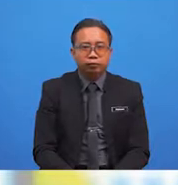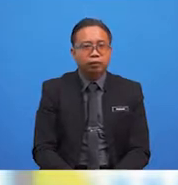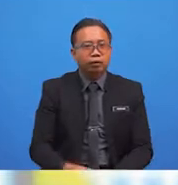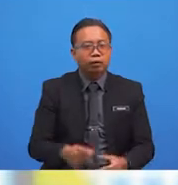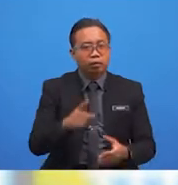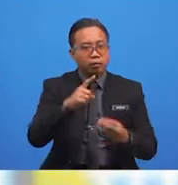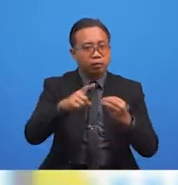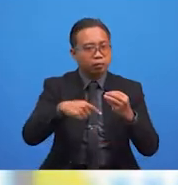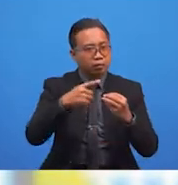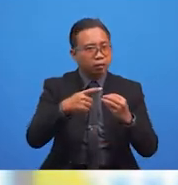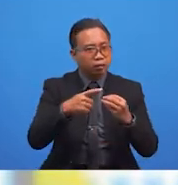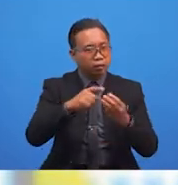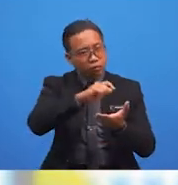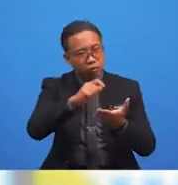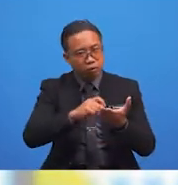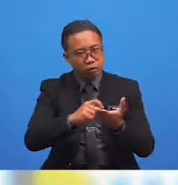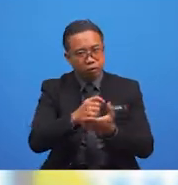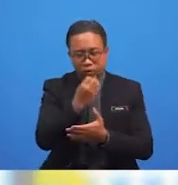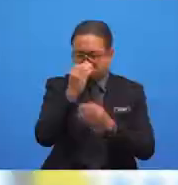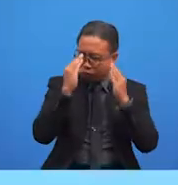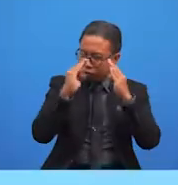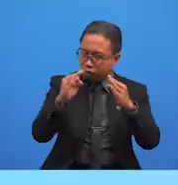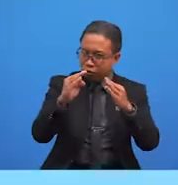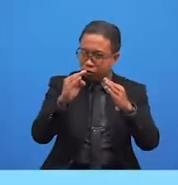While writing, pay special attention to